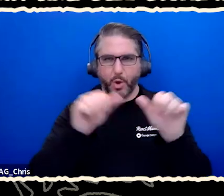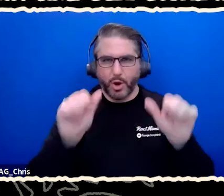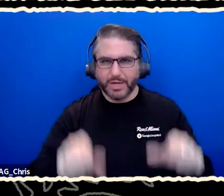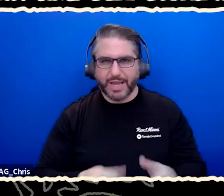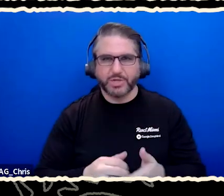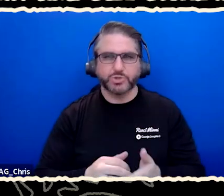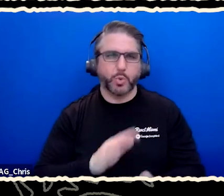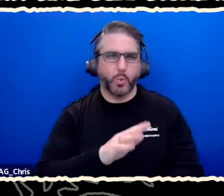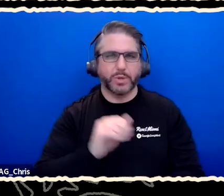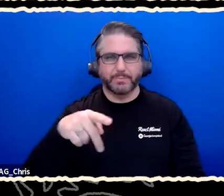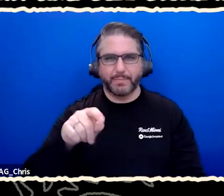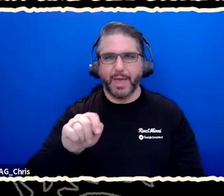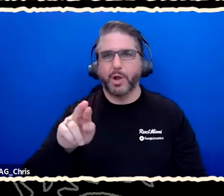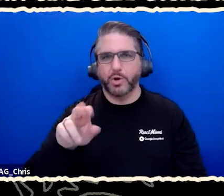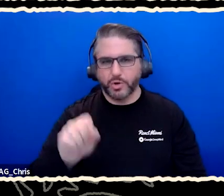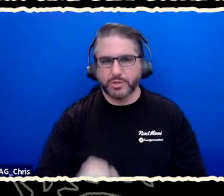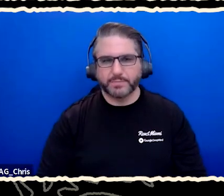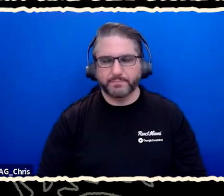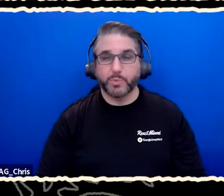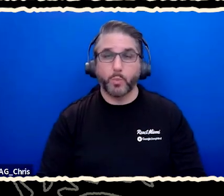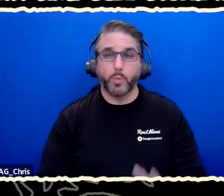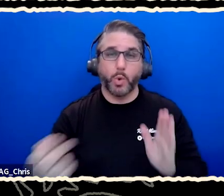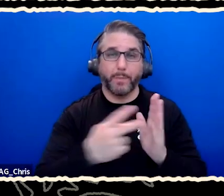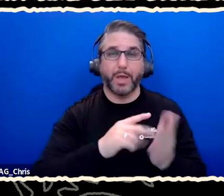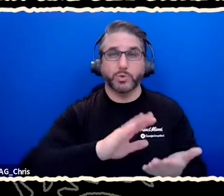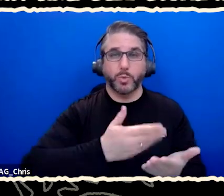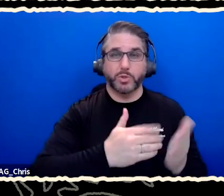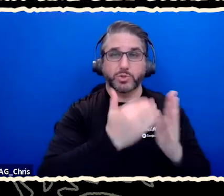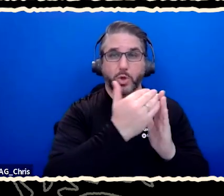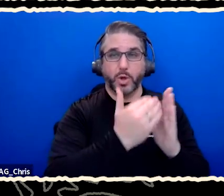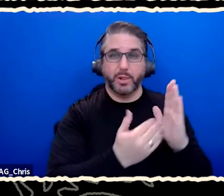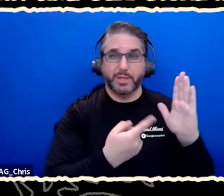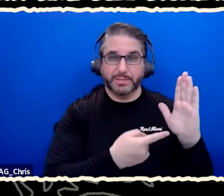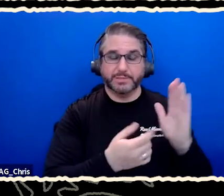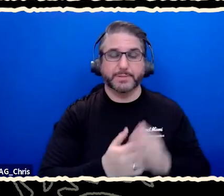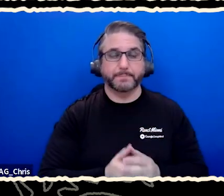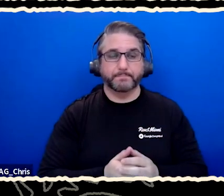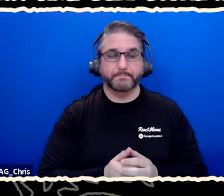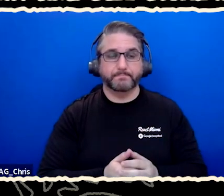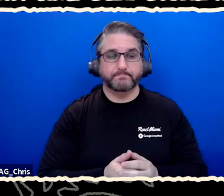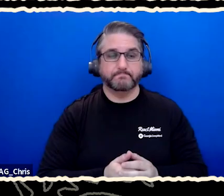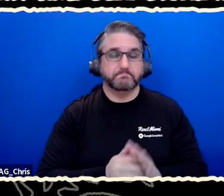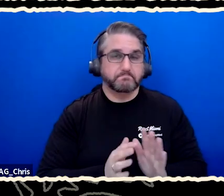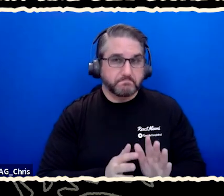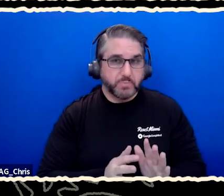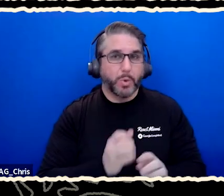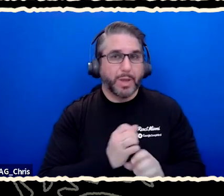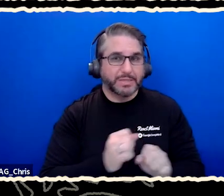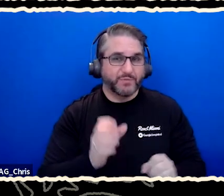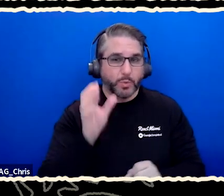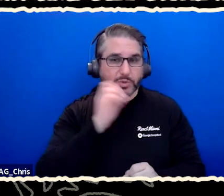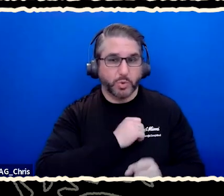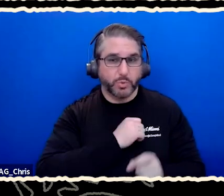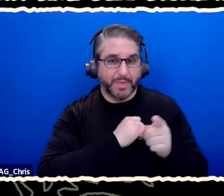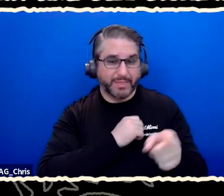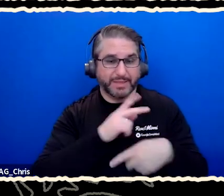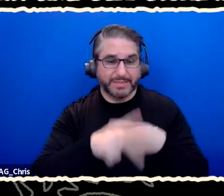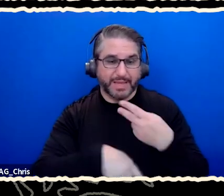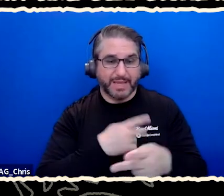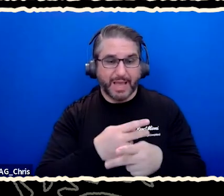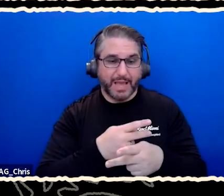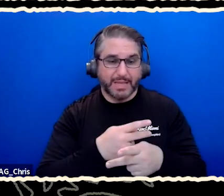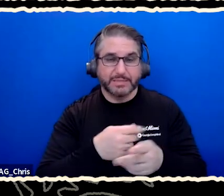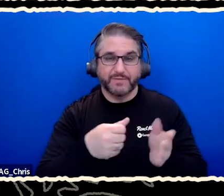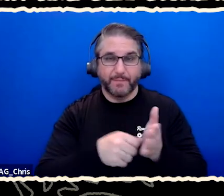patterns. So let's get back to our song list example. It's safe to assume that icon buttons like these will